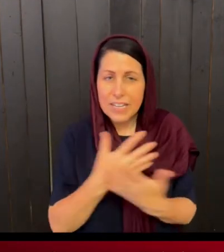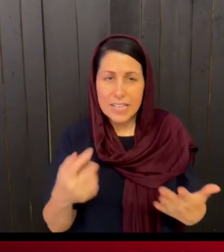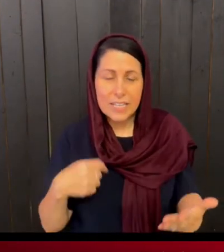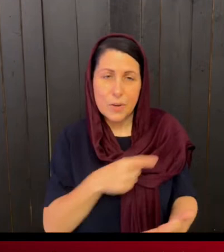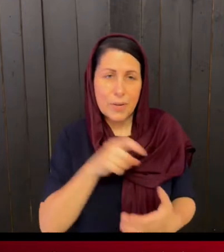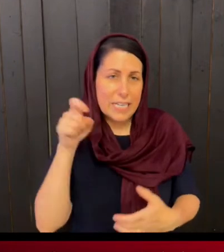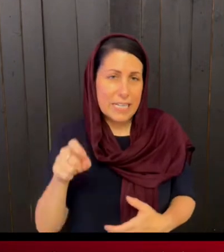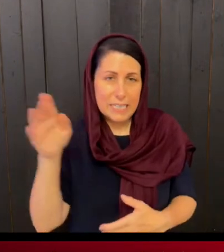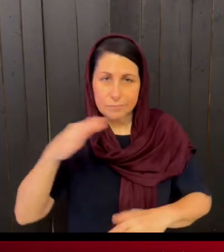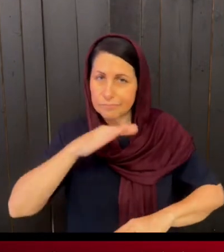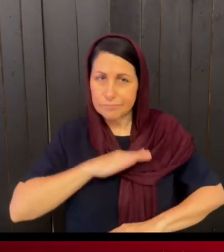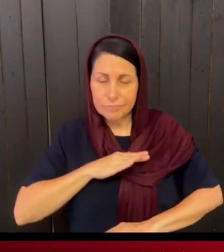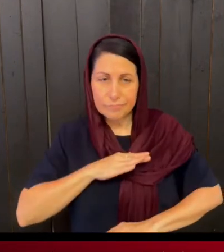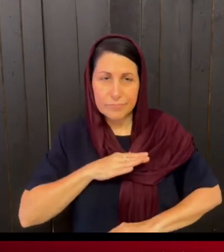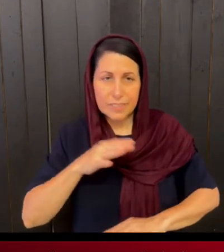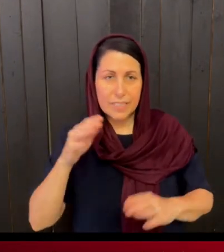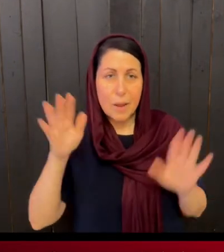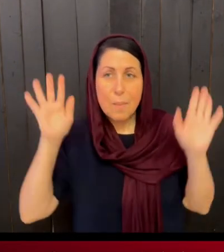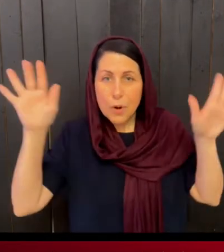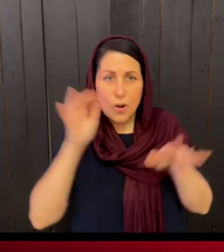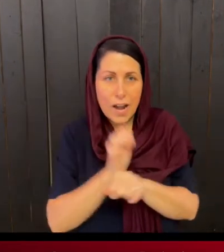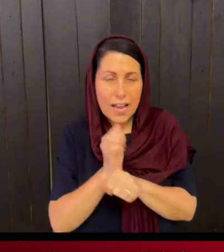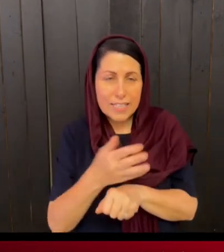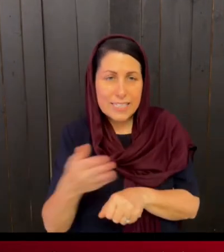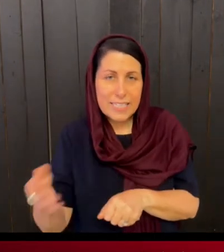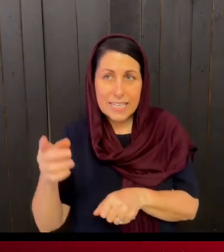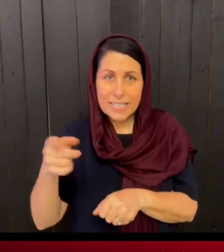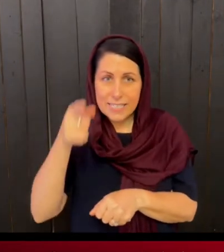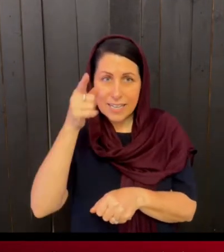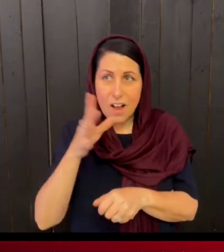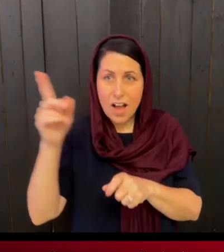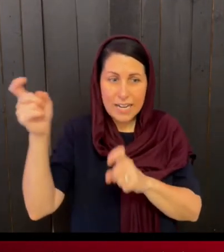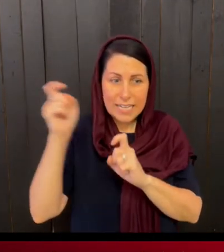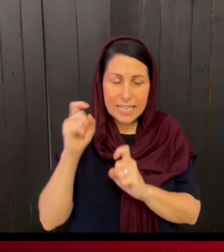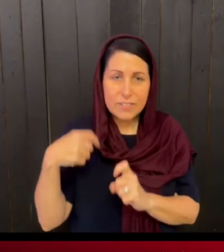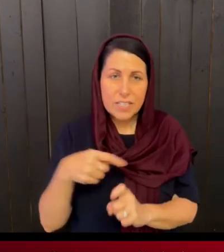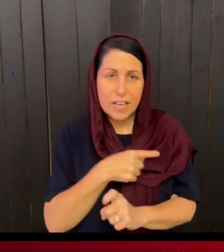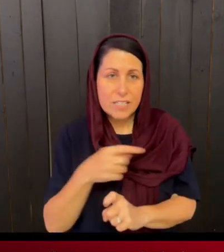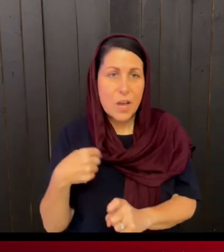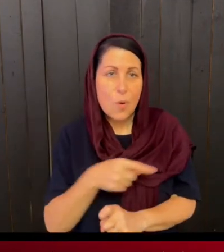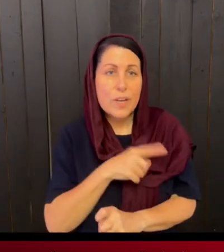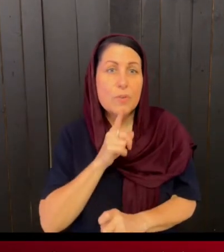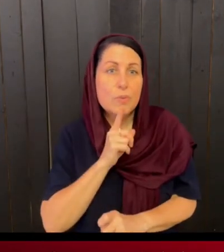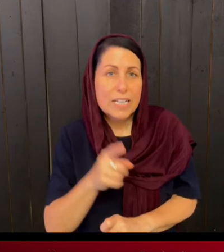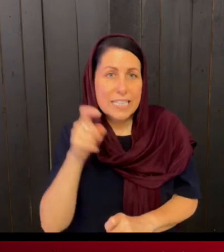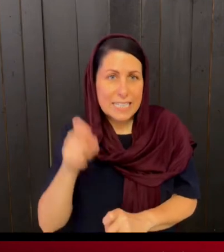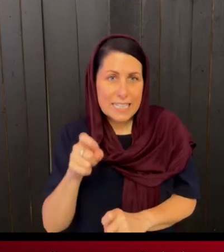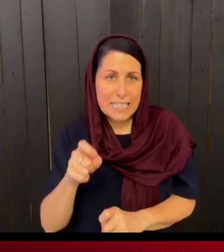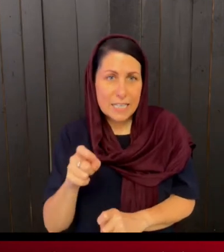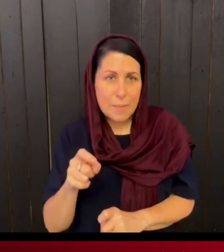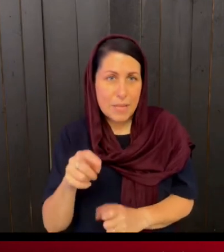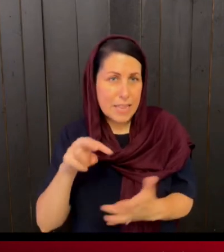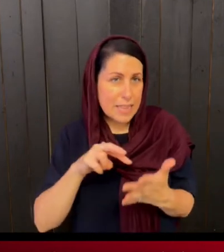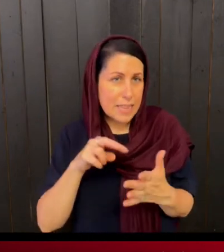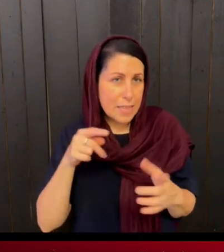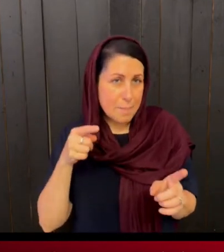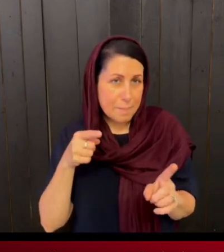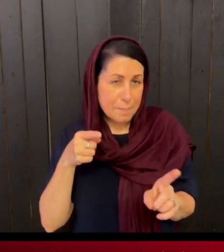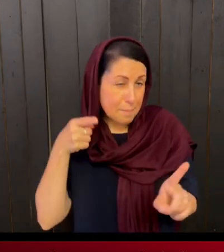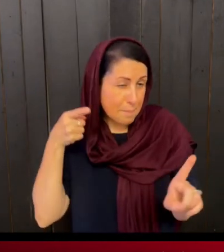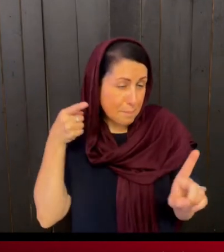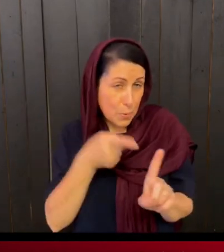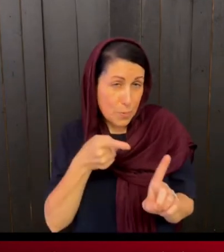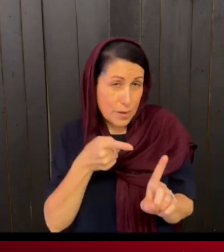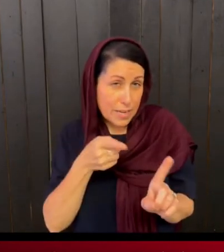Just the things of God, the miraculous things that God gives us that we need, that we truly need. But the main point to make here